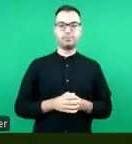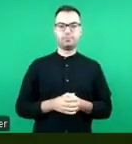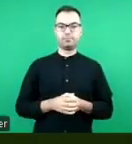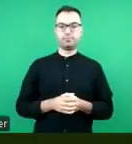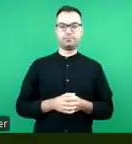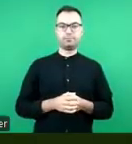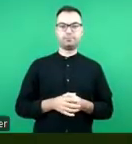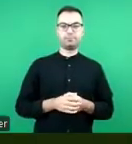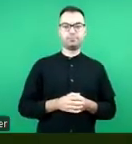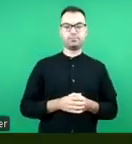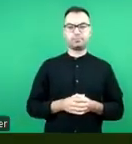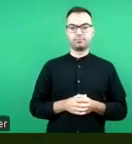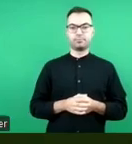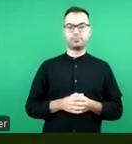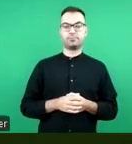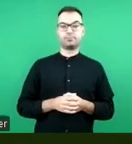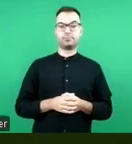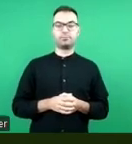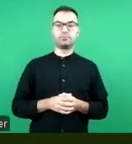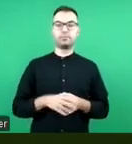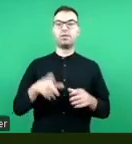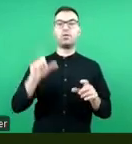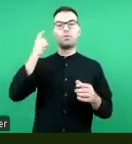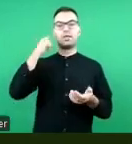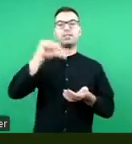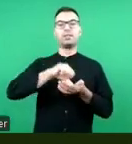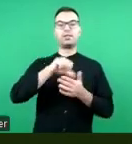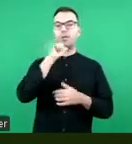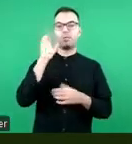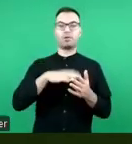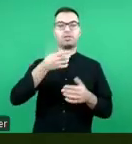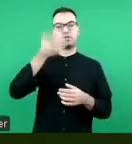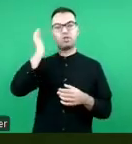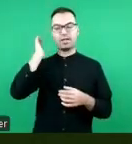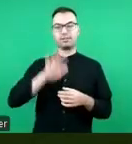see here, especially in Central Europe, like Czech Republic,